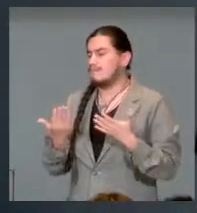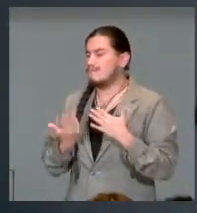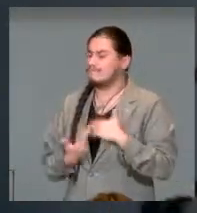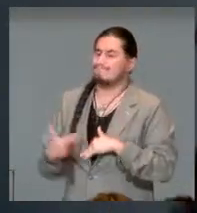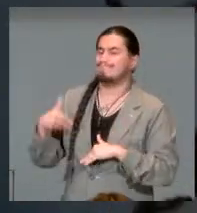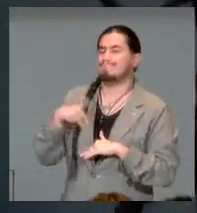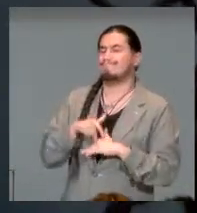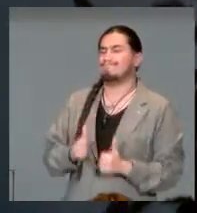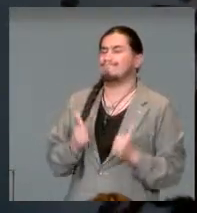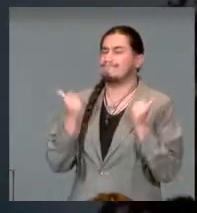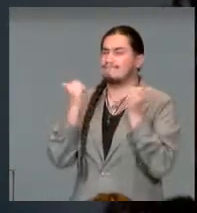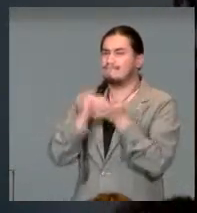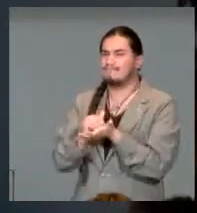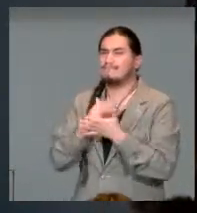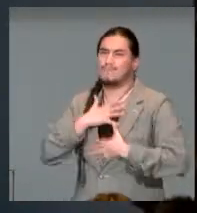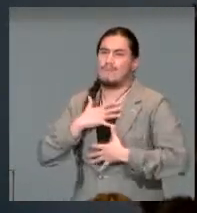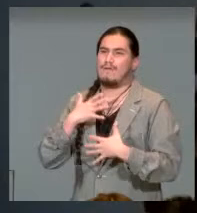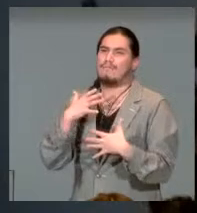life,